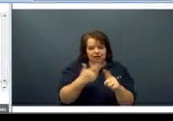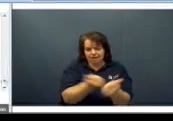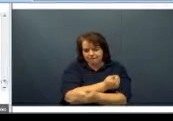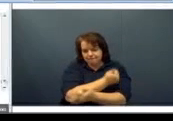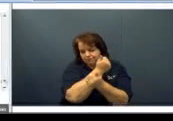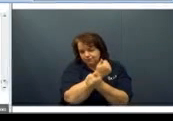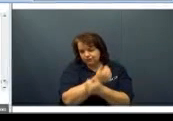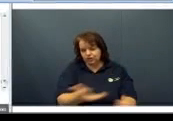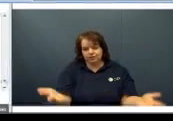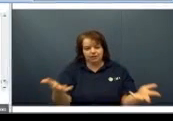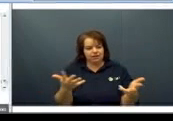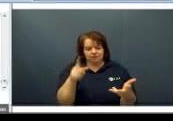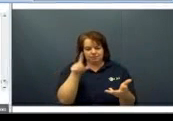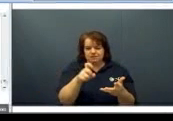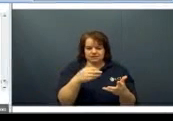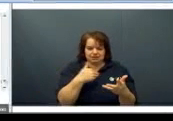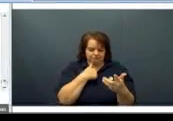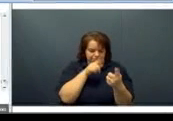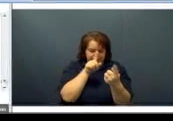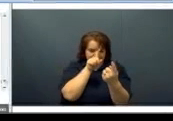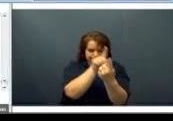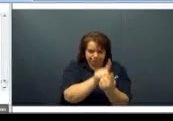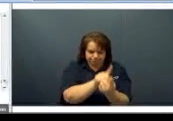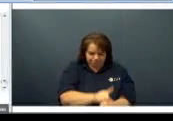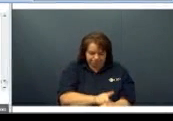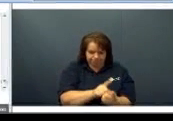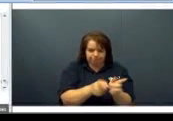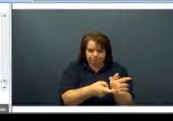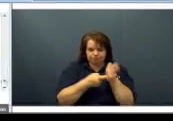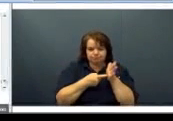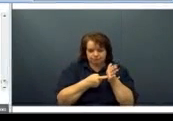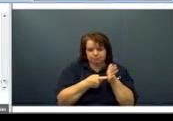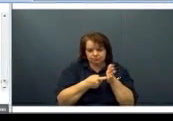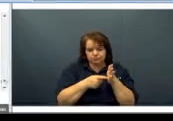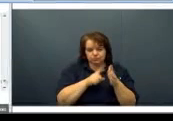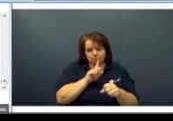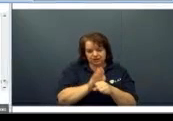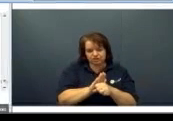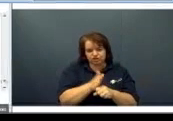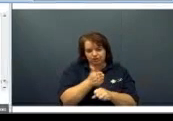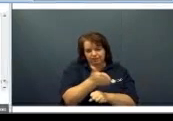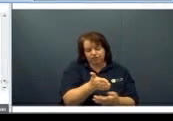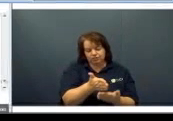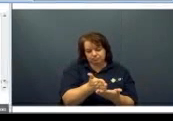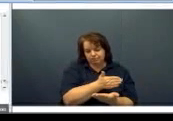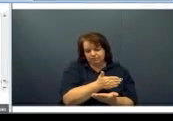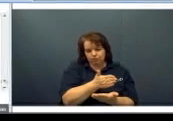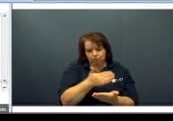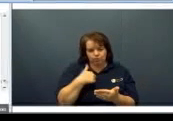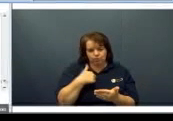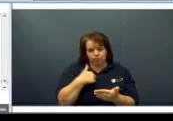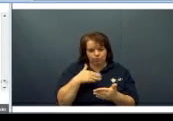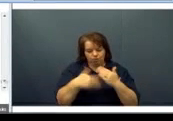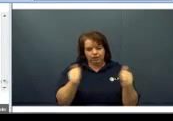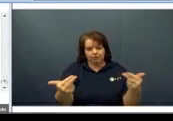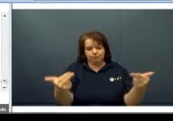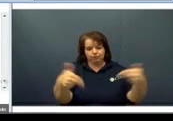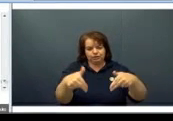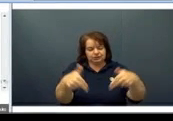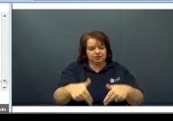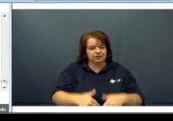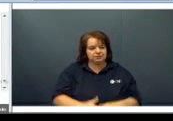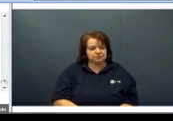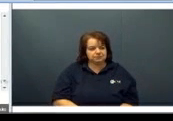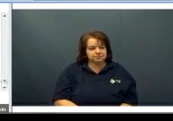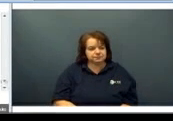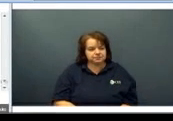webinar technology, all of those things have a certain standard that they have to make sure is there for everybody to